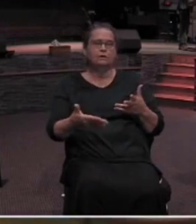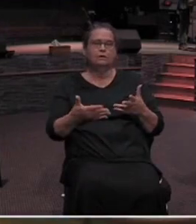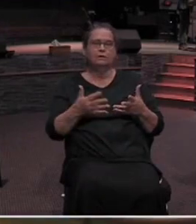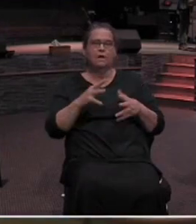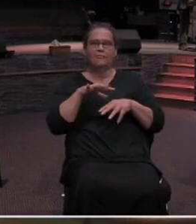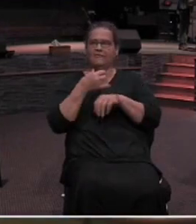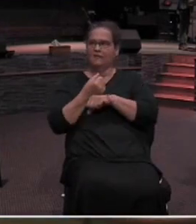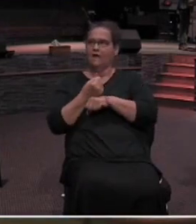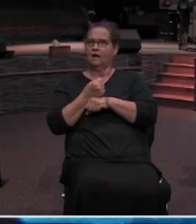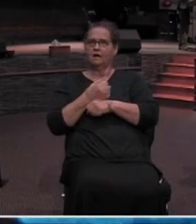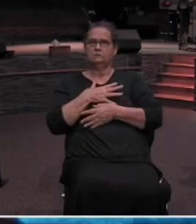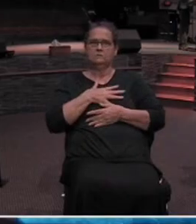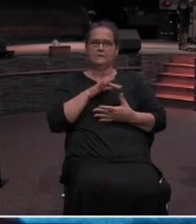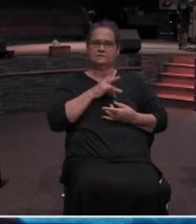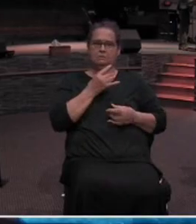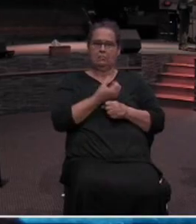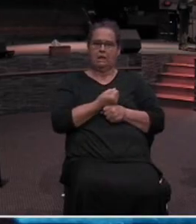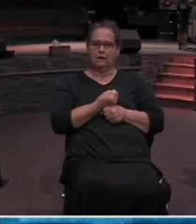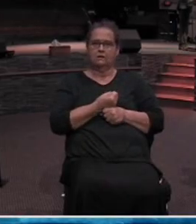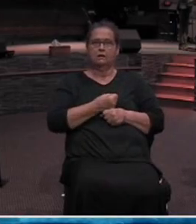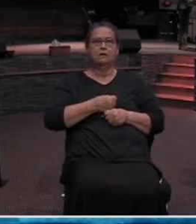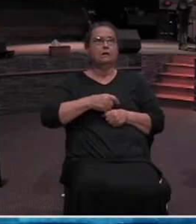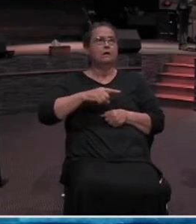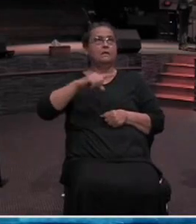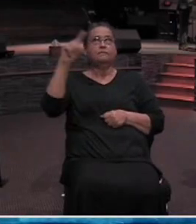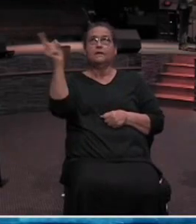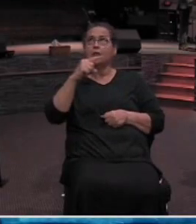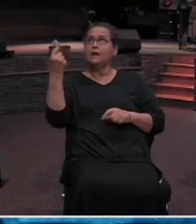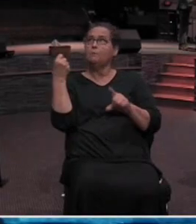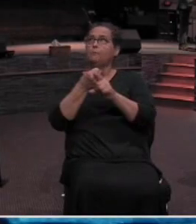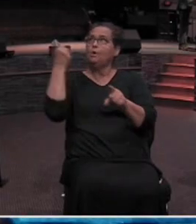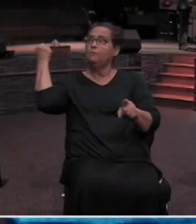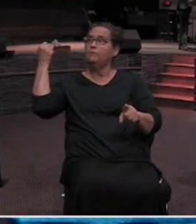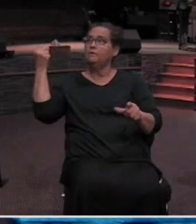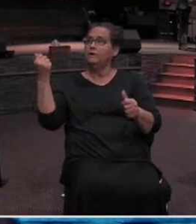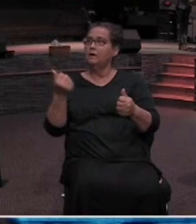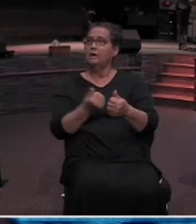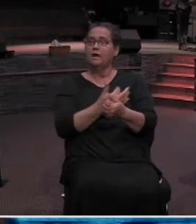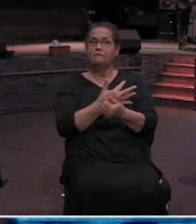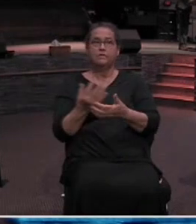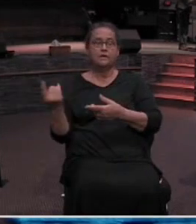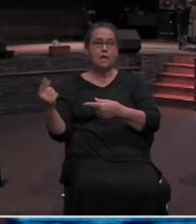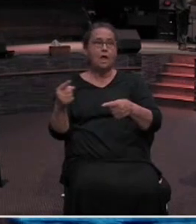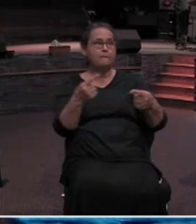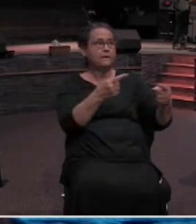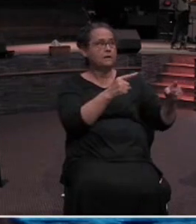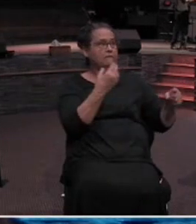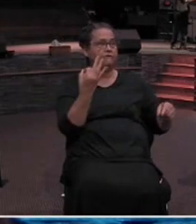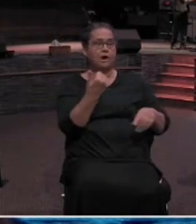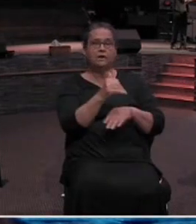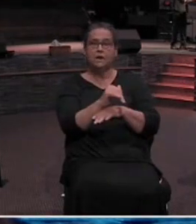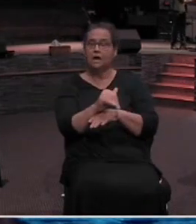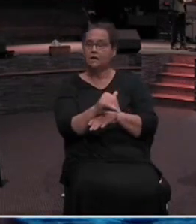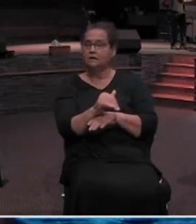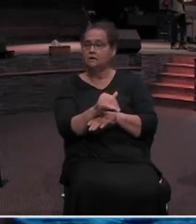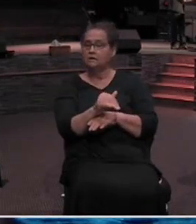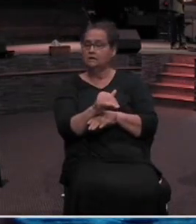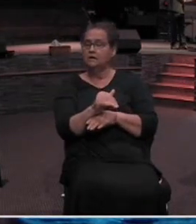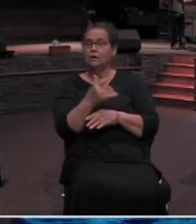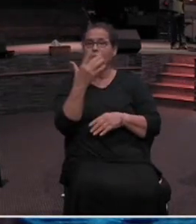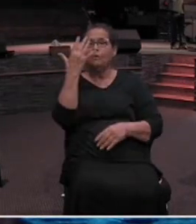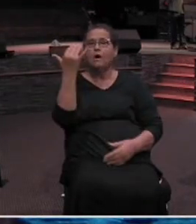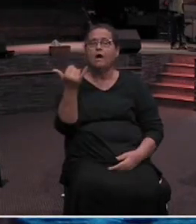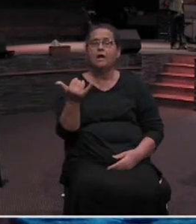lockup, the lightning hitting the building, everything that transpired on Friday was